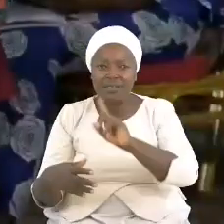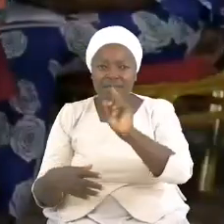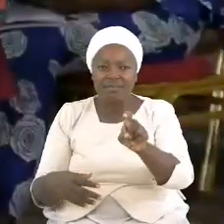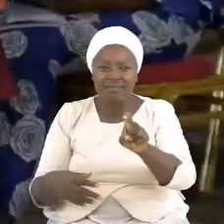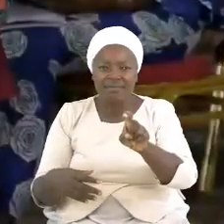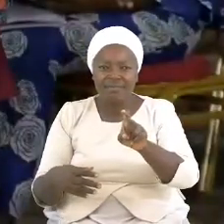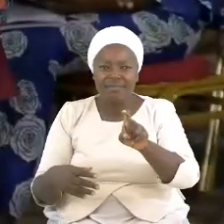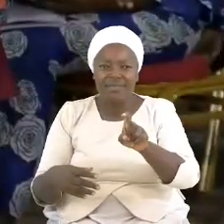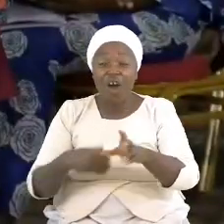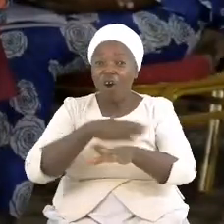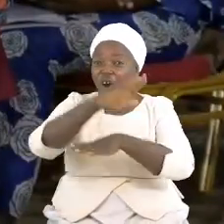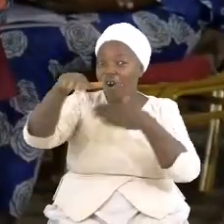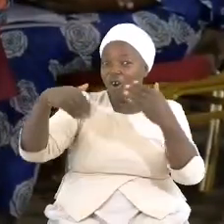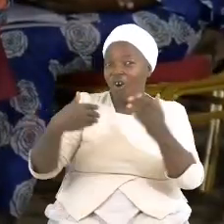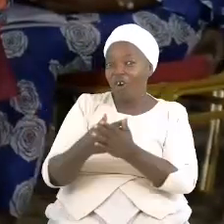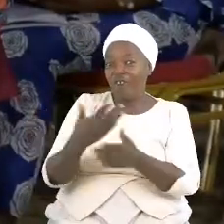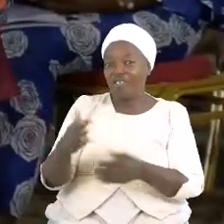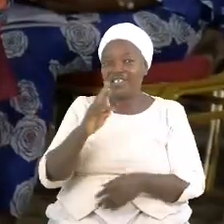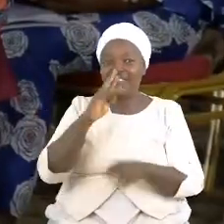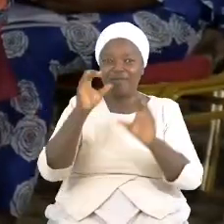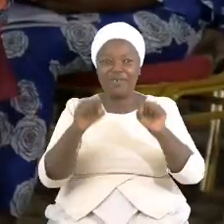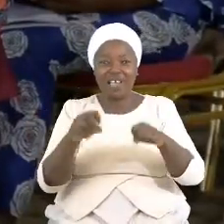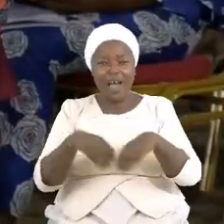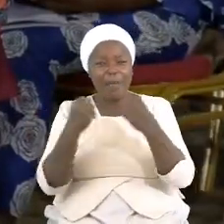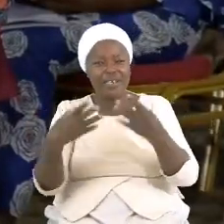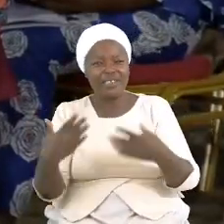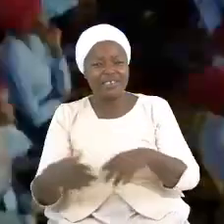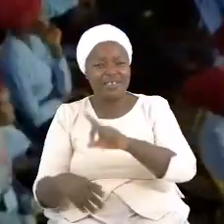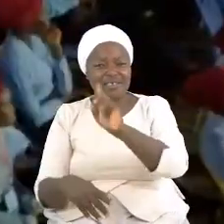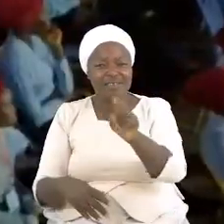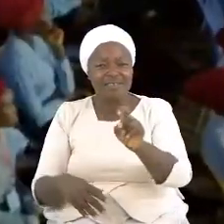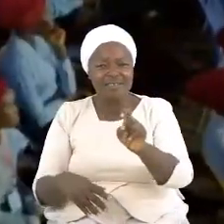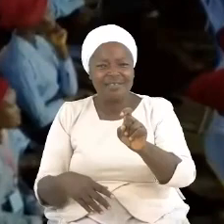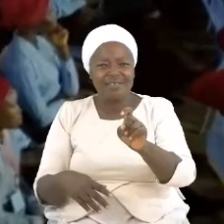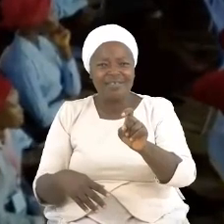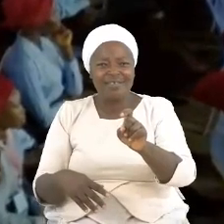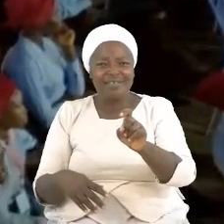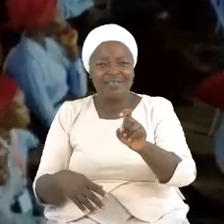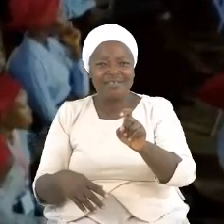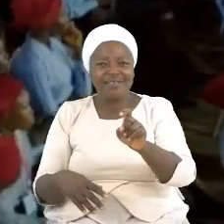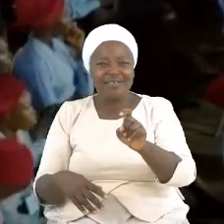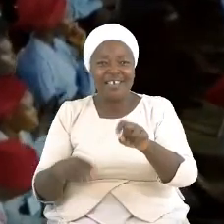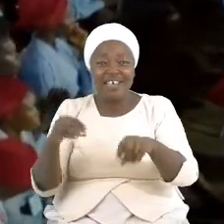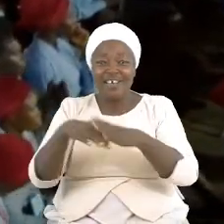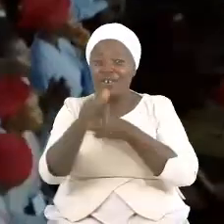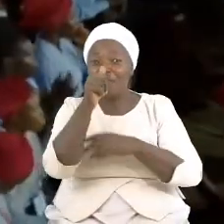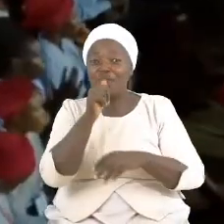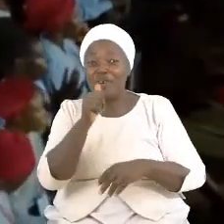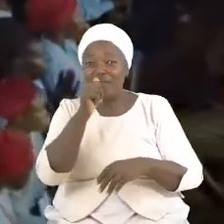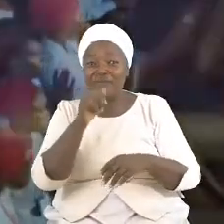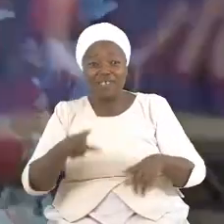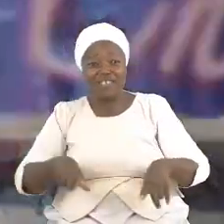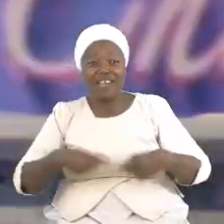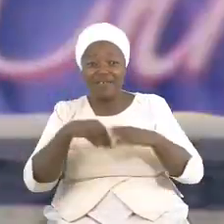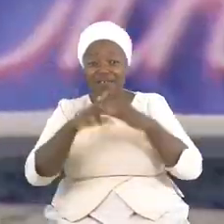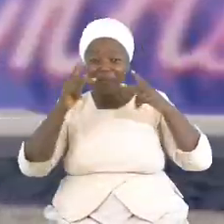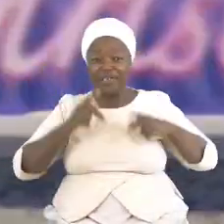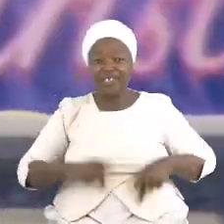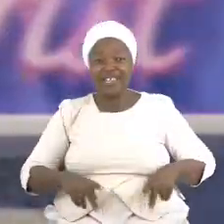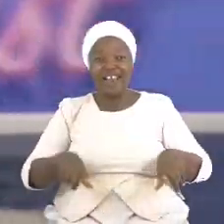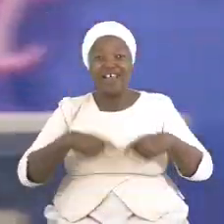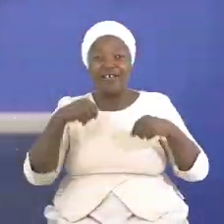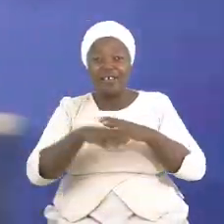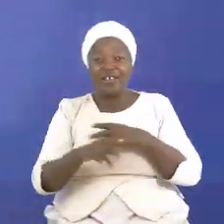All things are possible. I said how many things? In your private life, in your personal life, in your